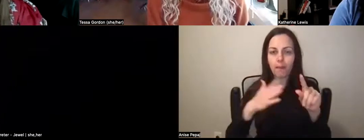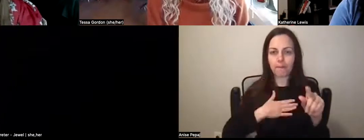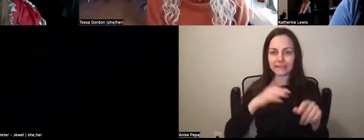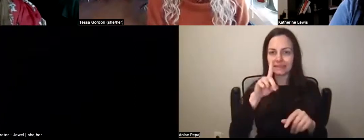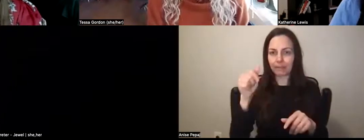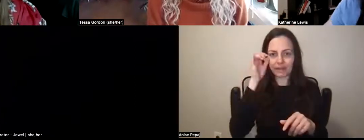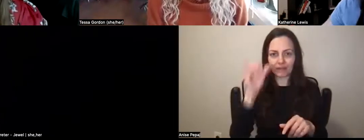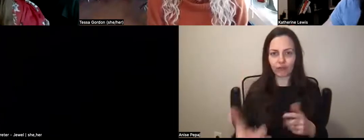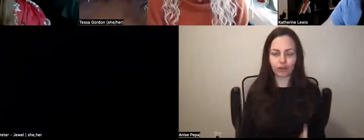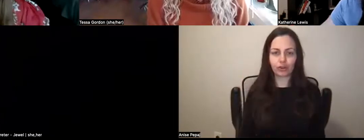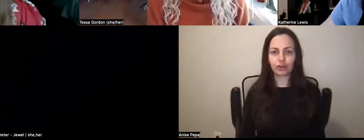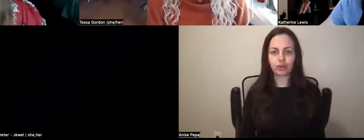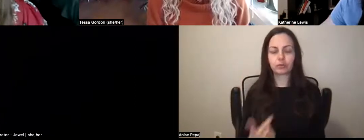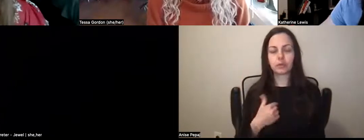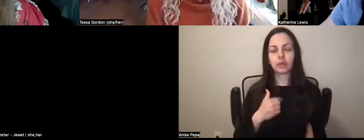stop there.